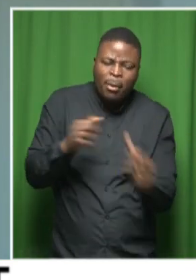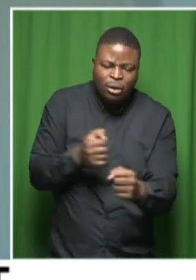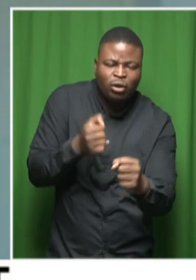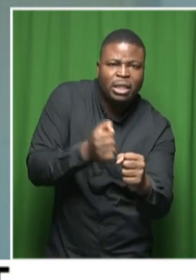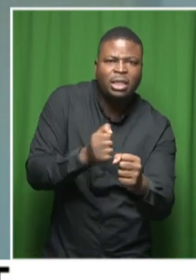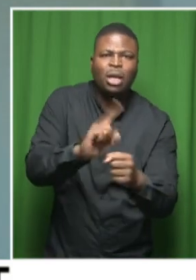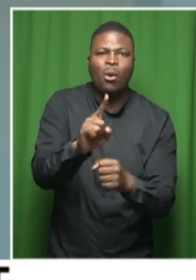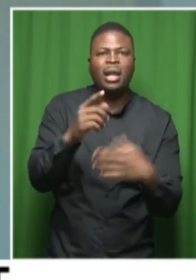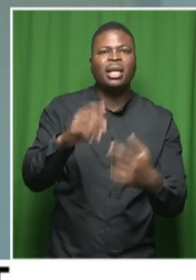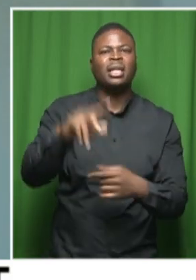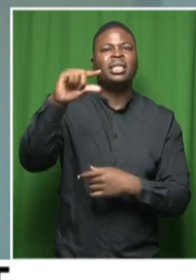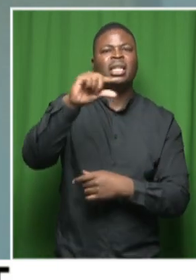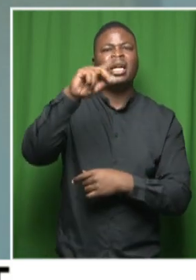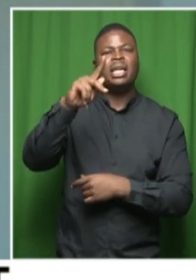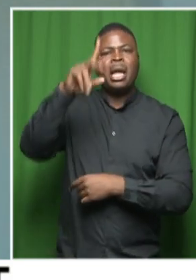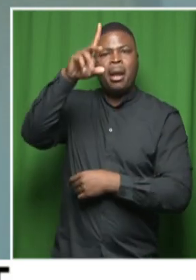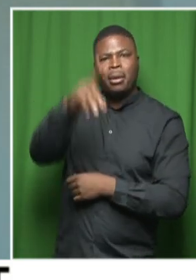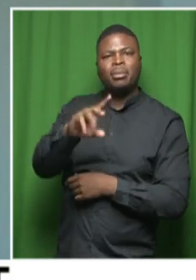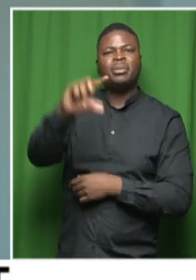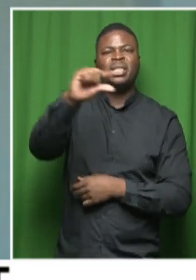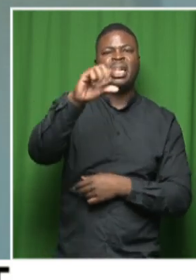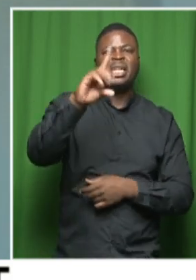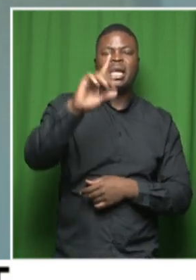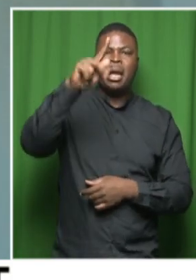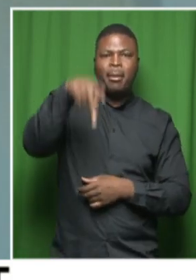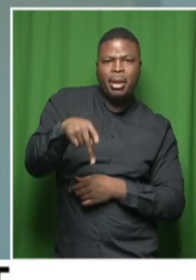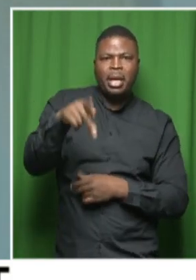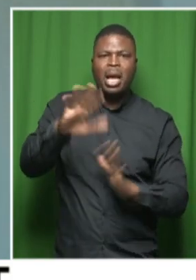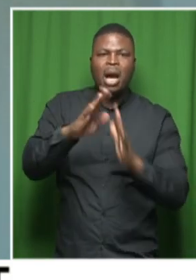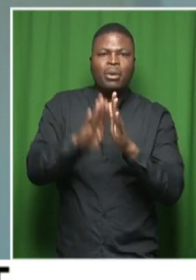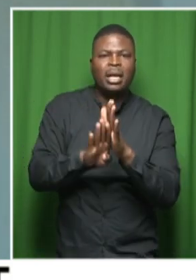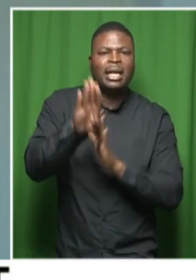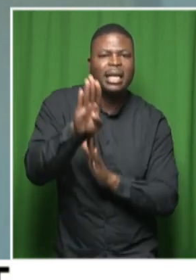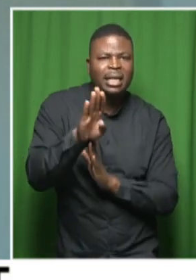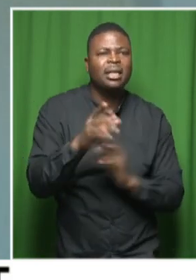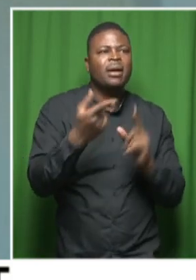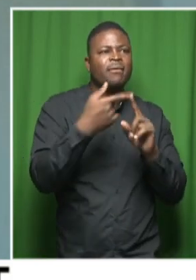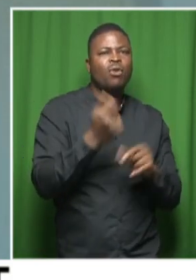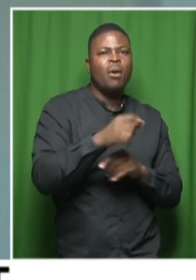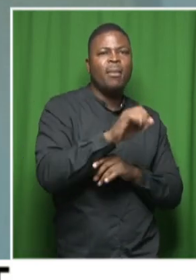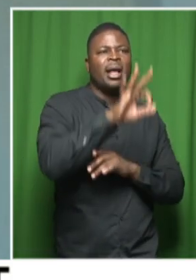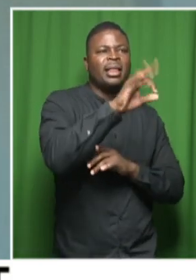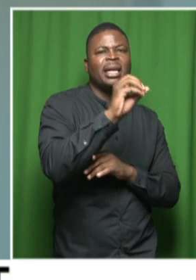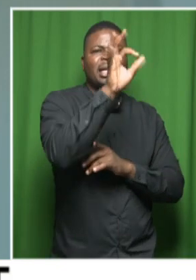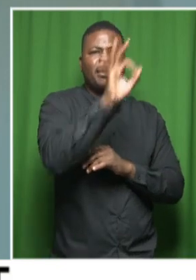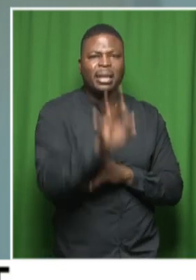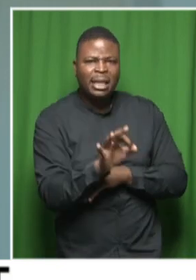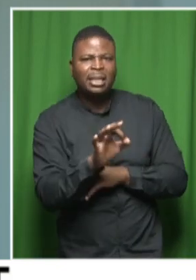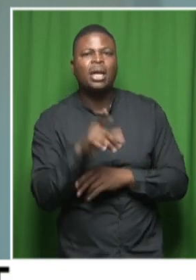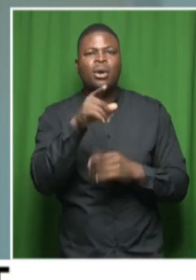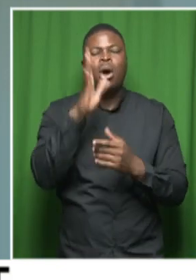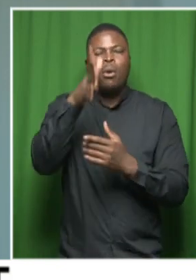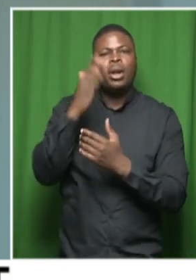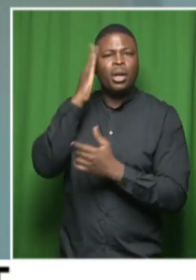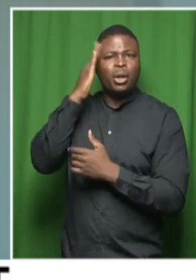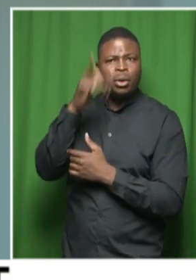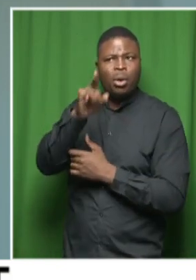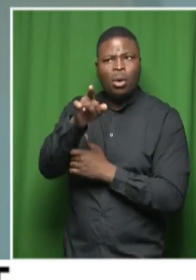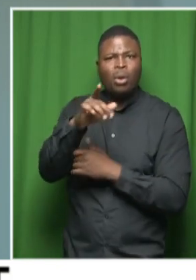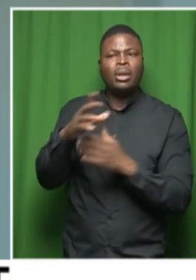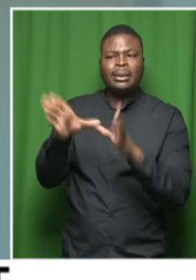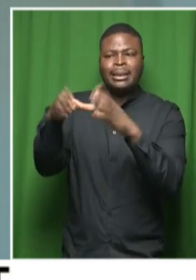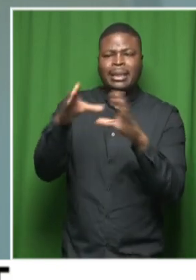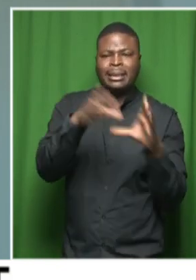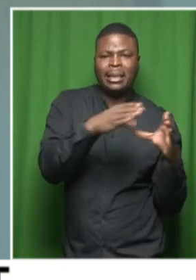your GDP spending on industrial development to 20% to 30%, you know that these sectors are quite important. Because what